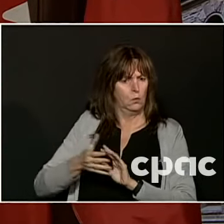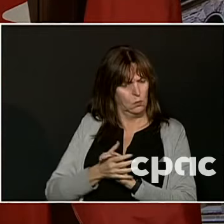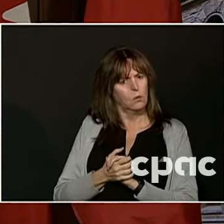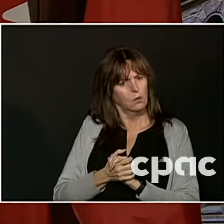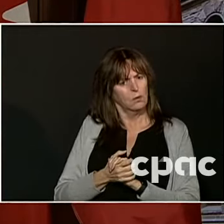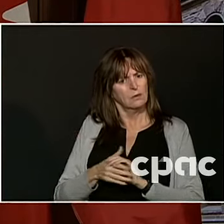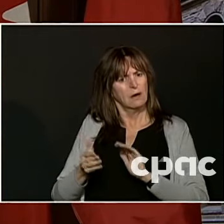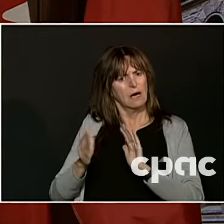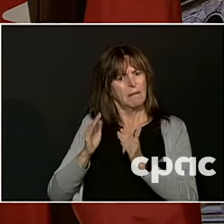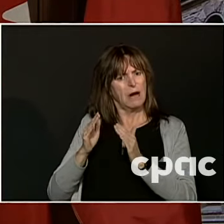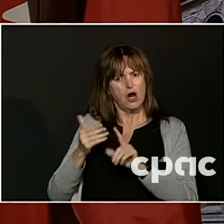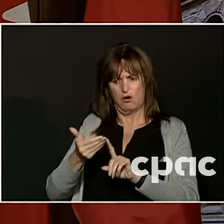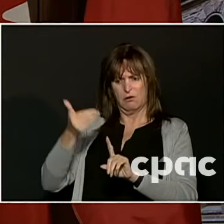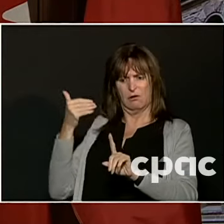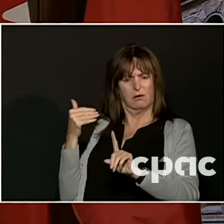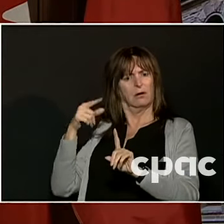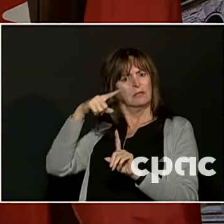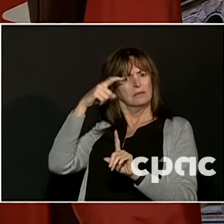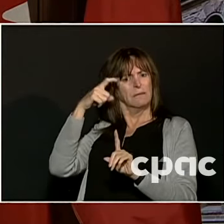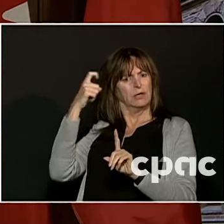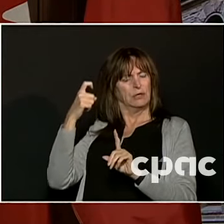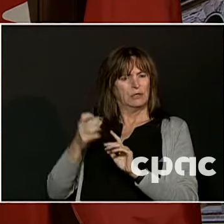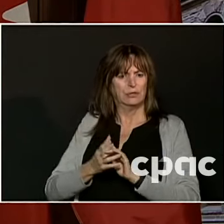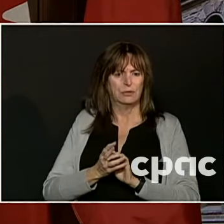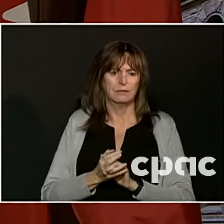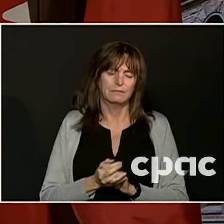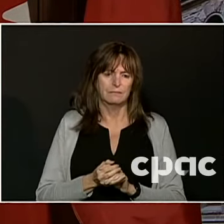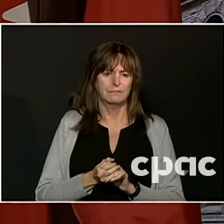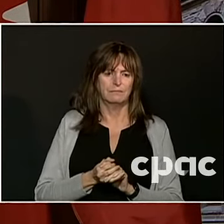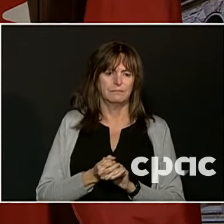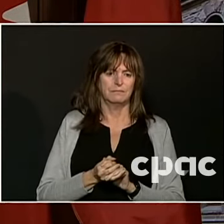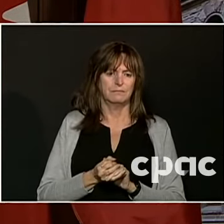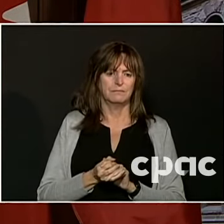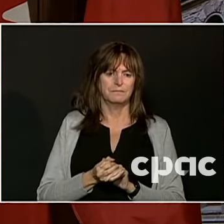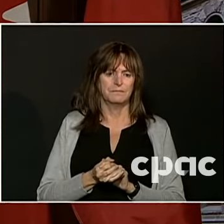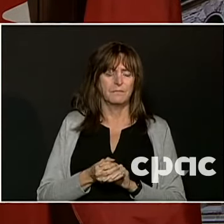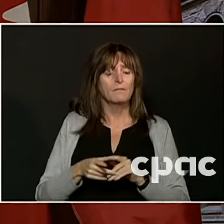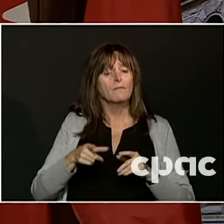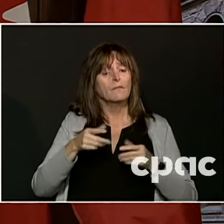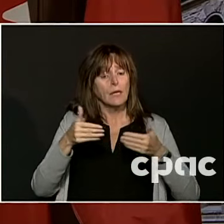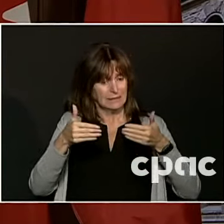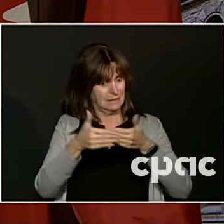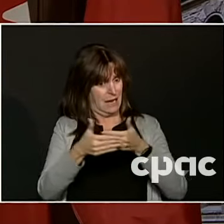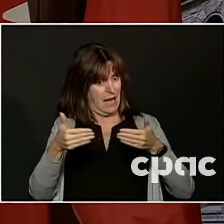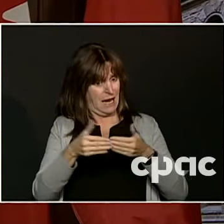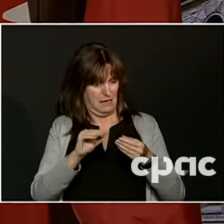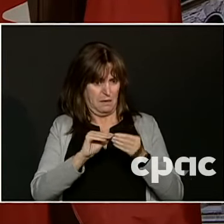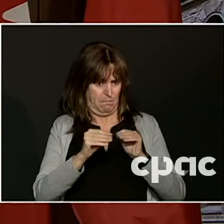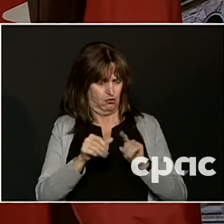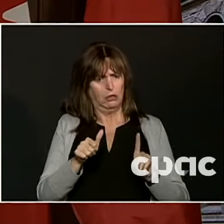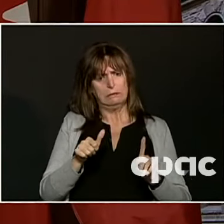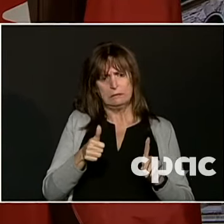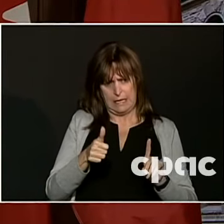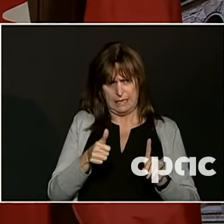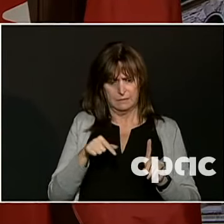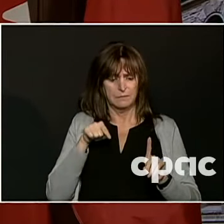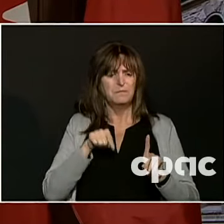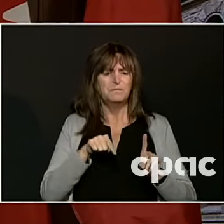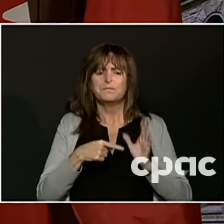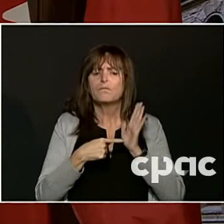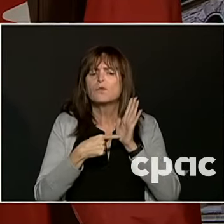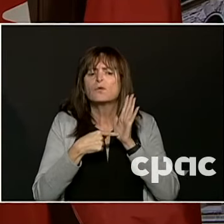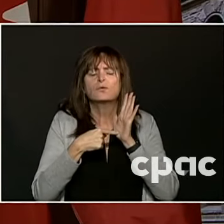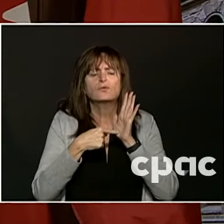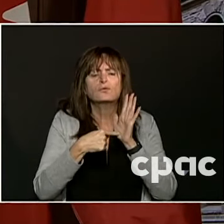Moving on to slide 10. Slide 10 shows what happened in jurisdictions in Europe. In this case, we're looking at